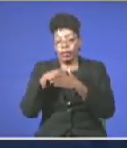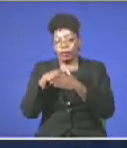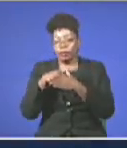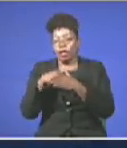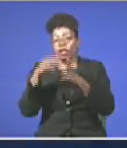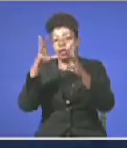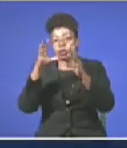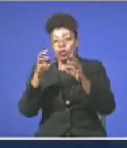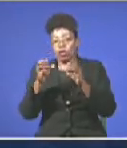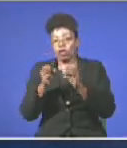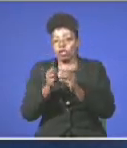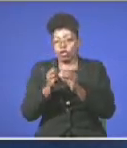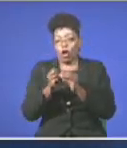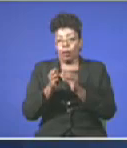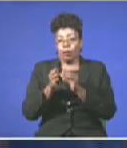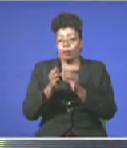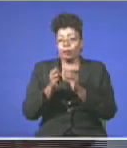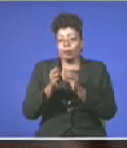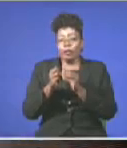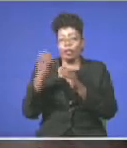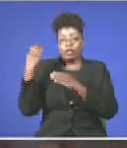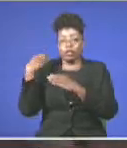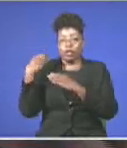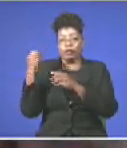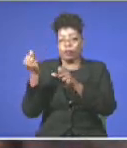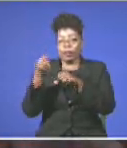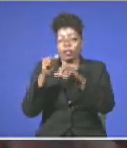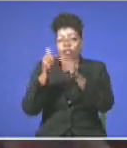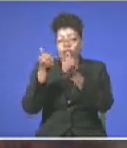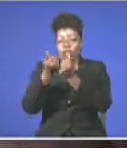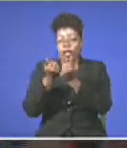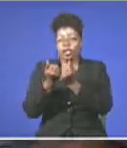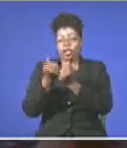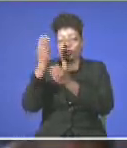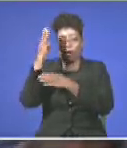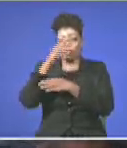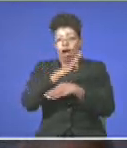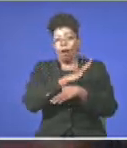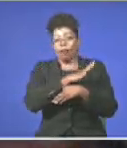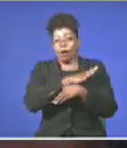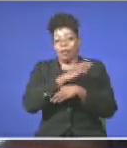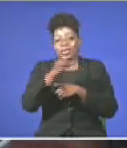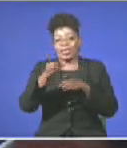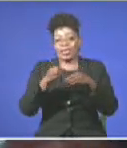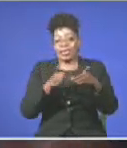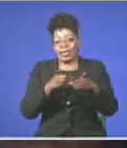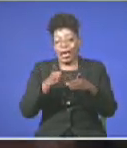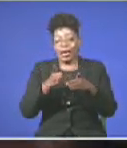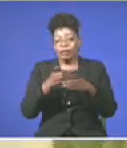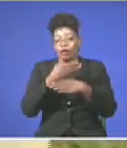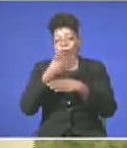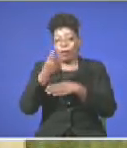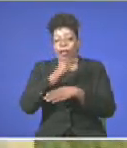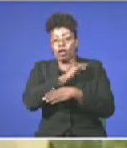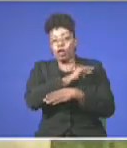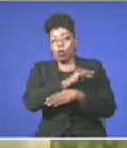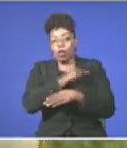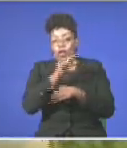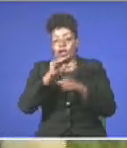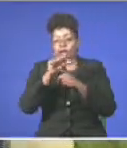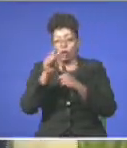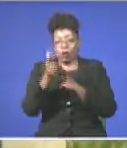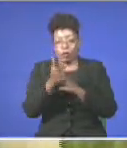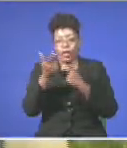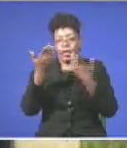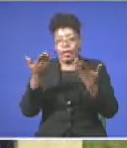workshop. According to Chief Umpire of the Bahamas Baseball Association, Martin Park Burroughs, the workshop is designed to improve the quality of officiating here locally while seeking to